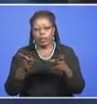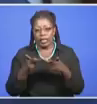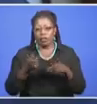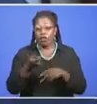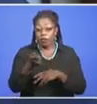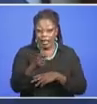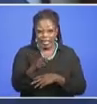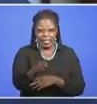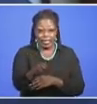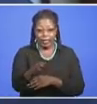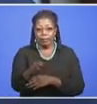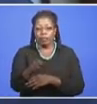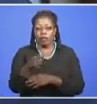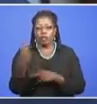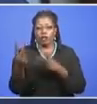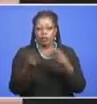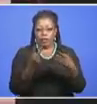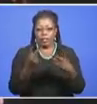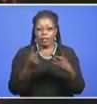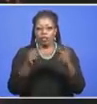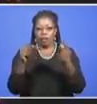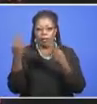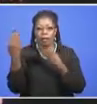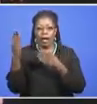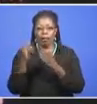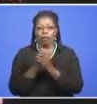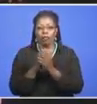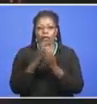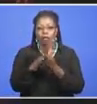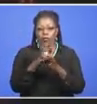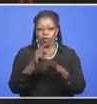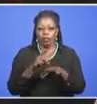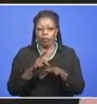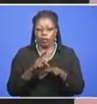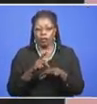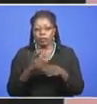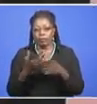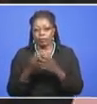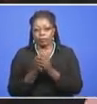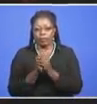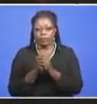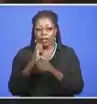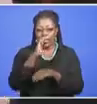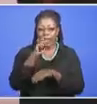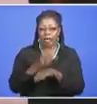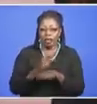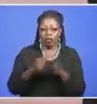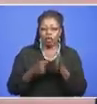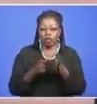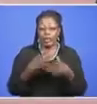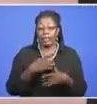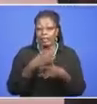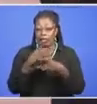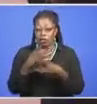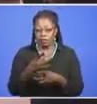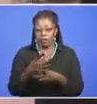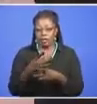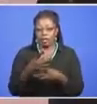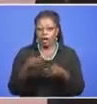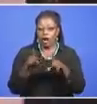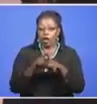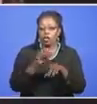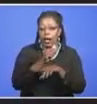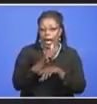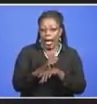got to revisit Grand Bahama, Freeport in particular. Eleuthero is showing interest, so is Abaco